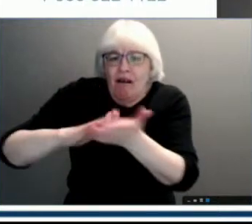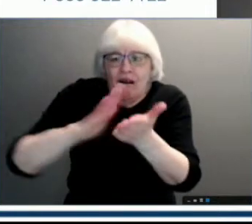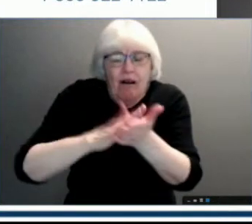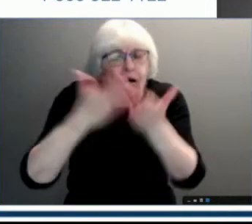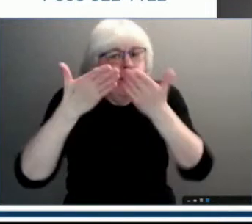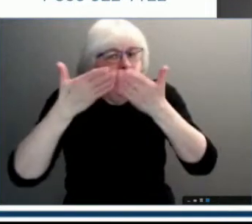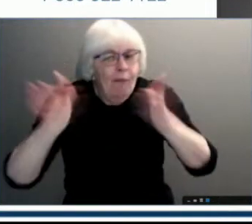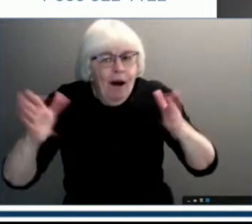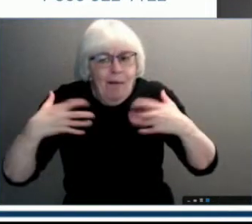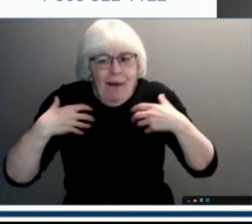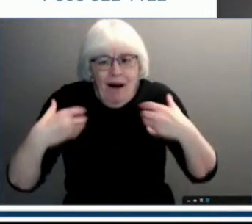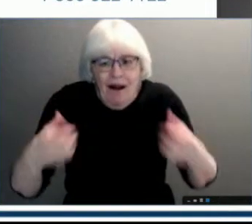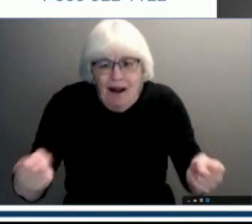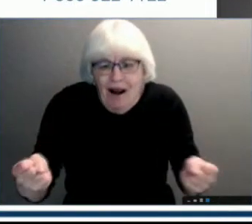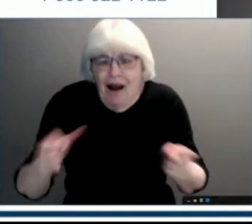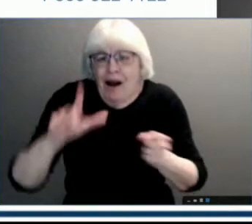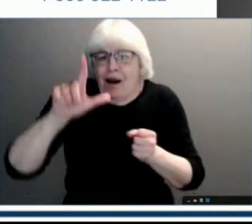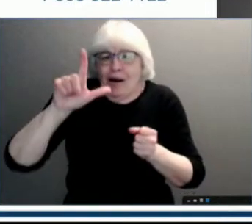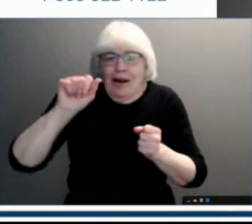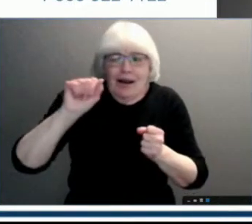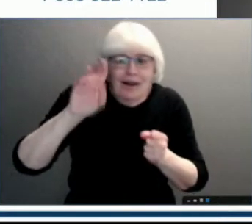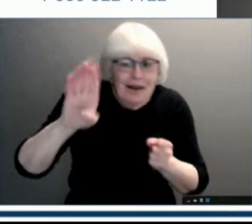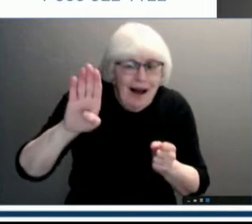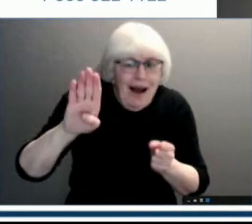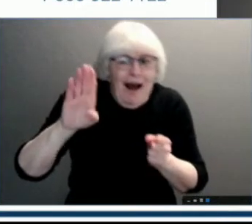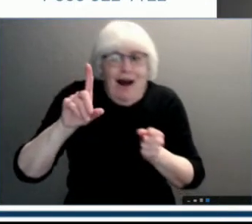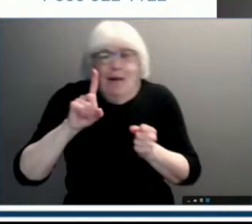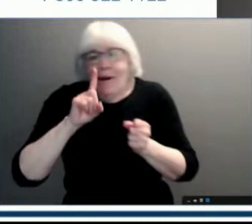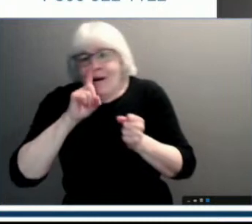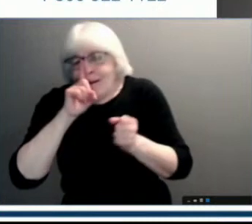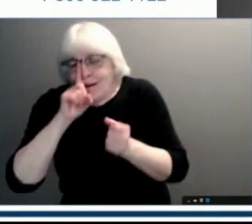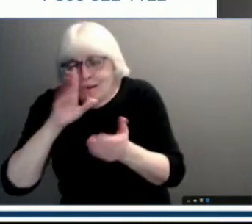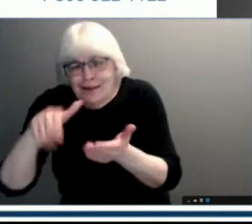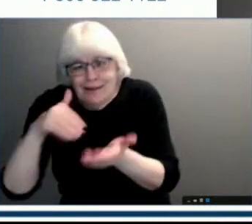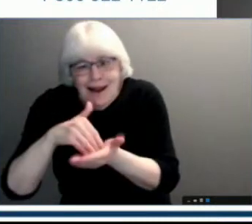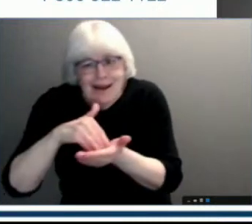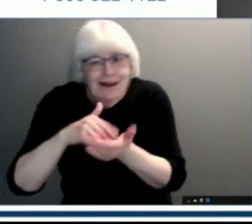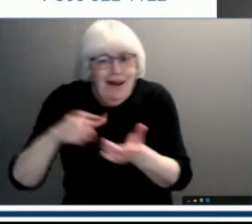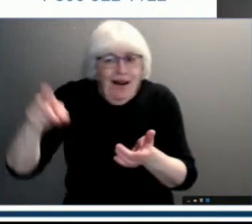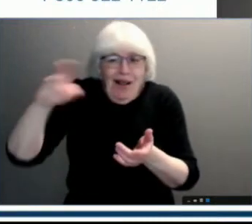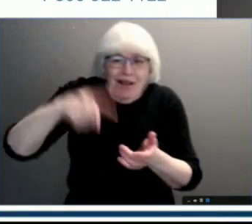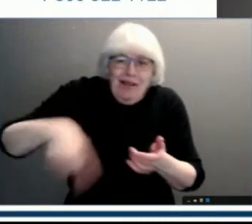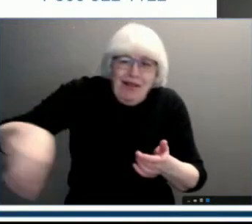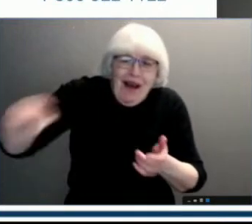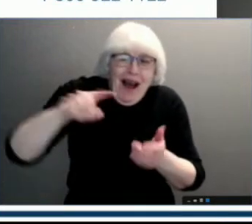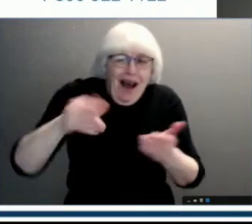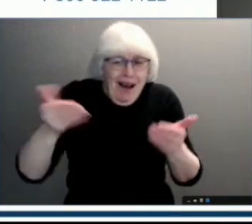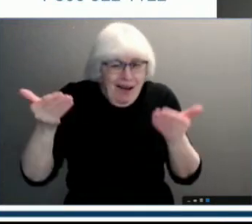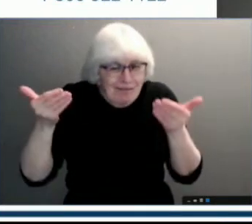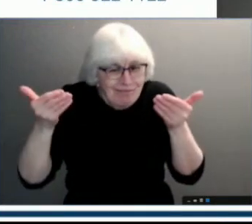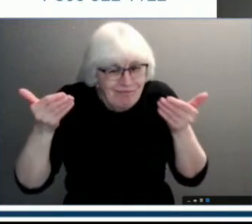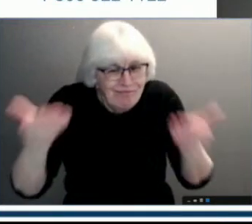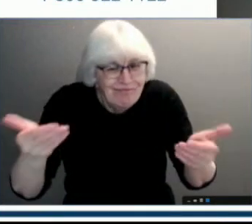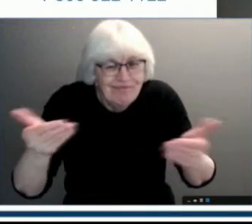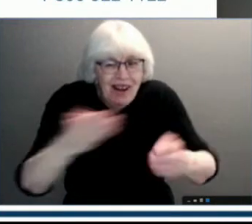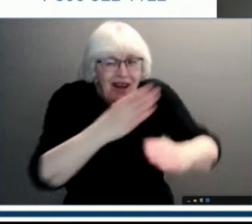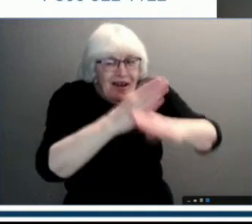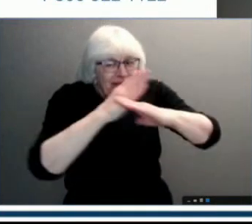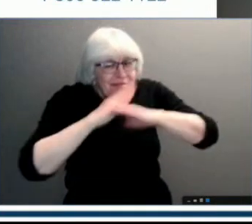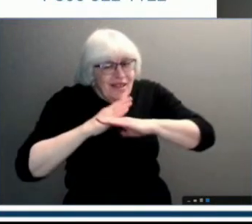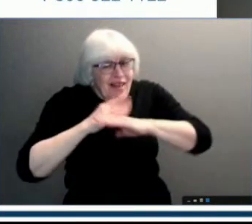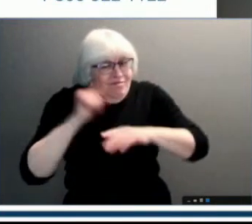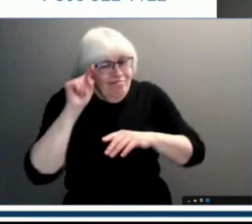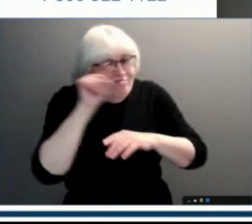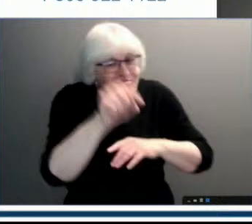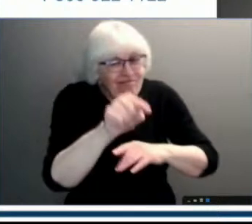vaccine clinics, who once again have put their work to protect Nova Scotians ahead of themselves and their families. I know this